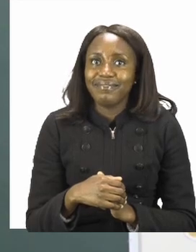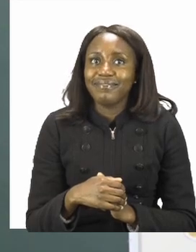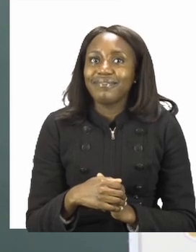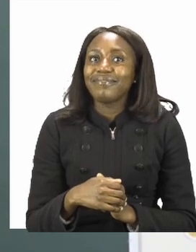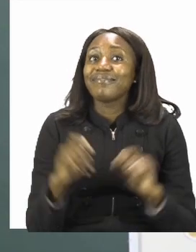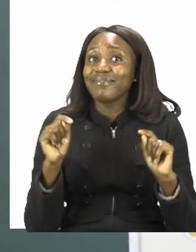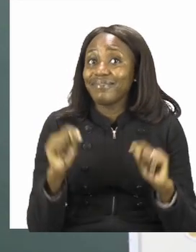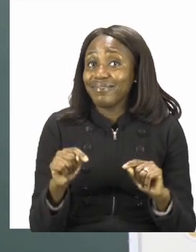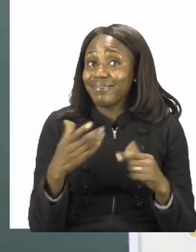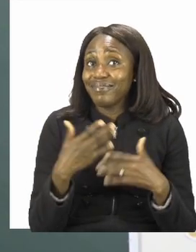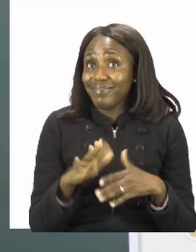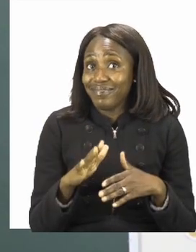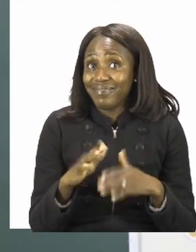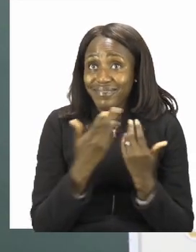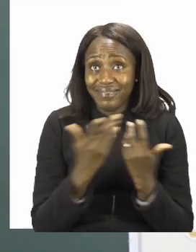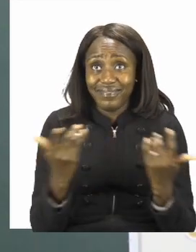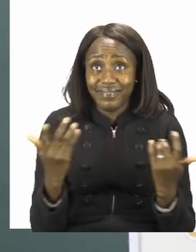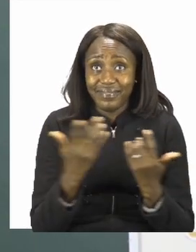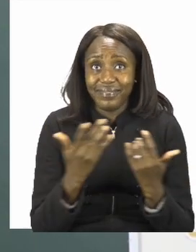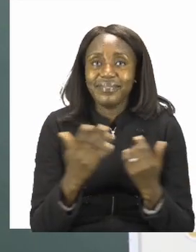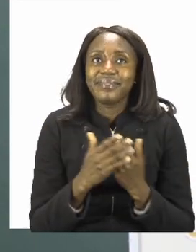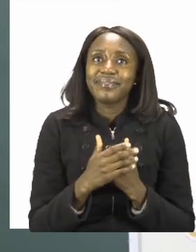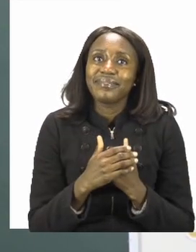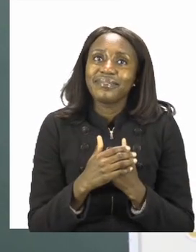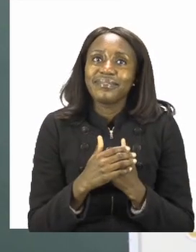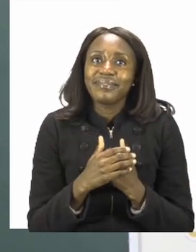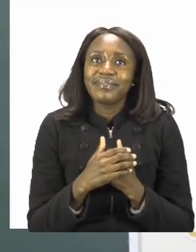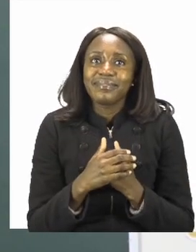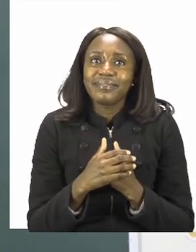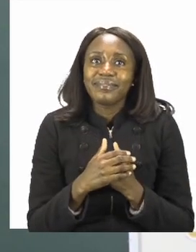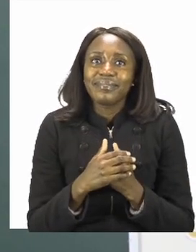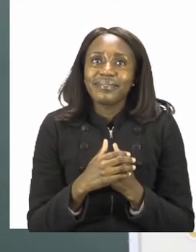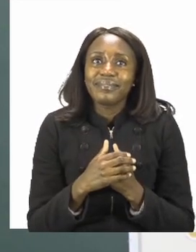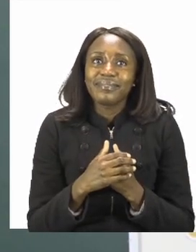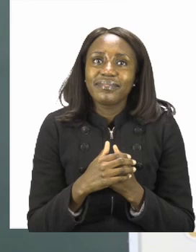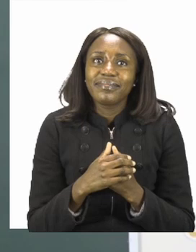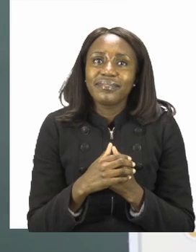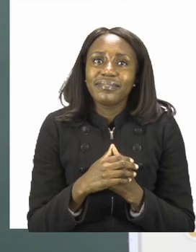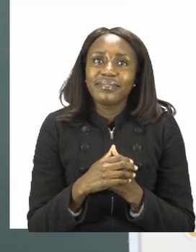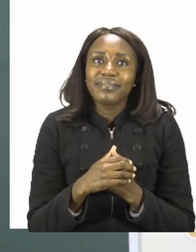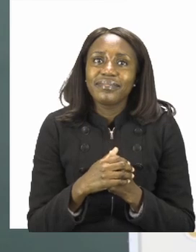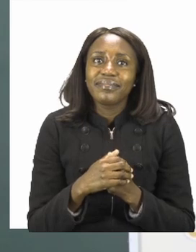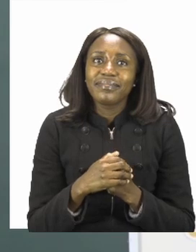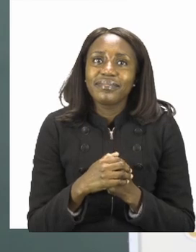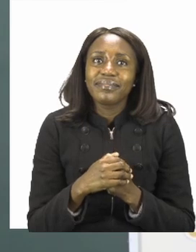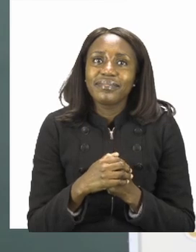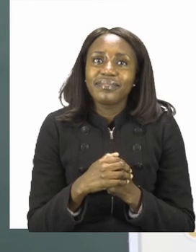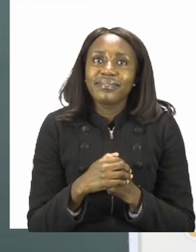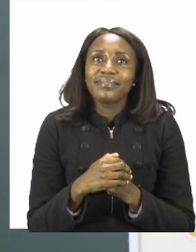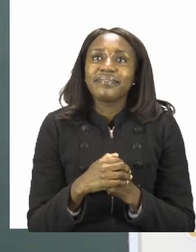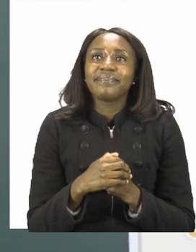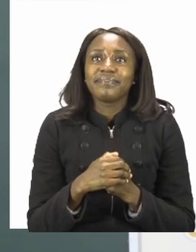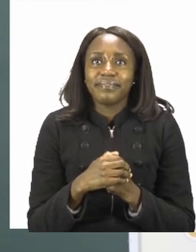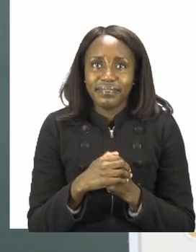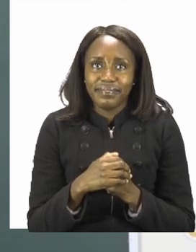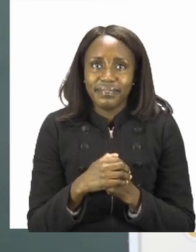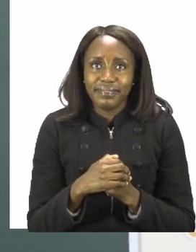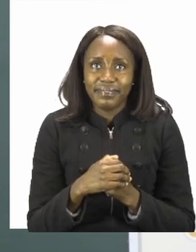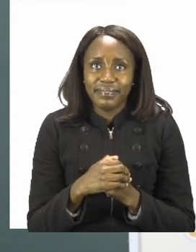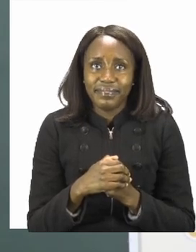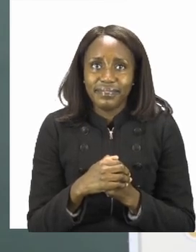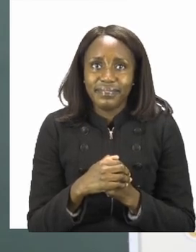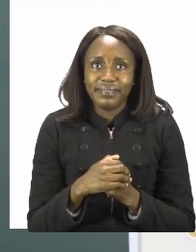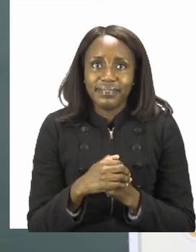are done for now. So I have made stars, I have made dots, and now I have made